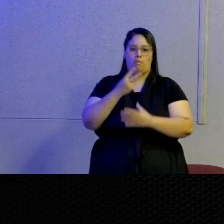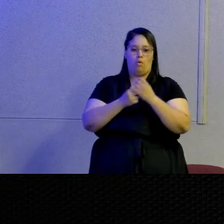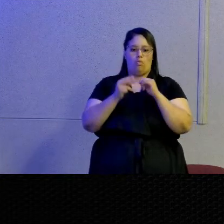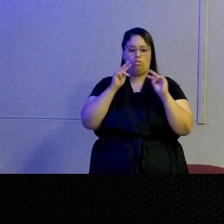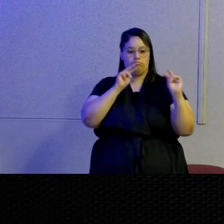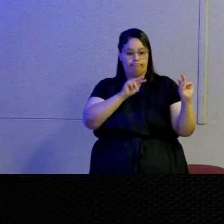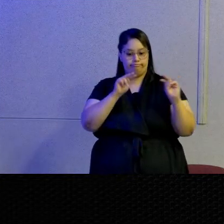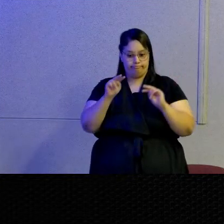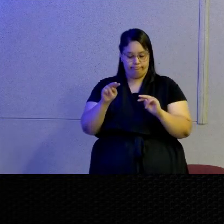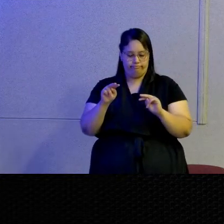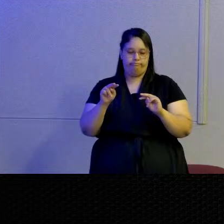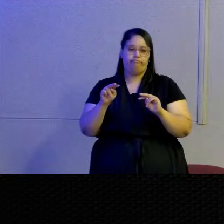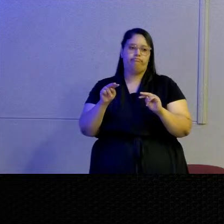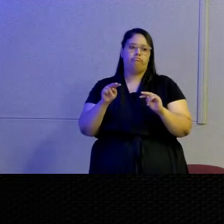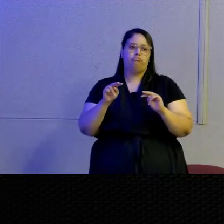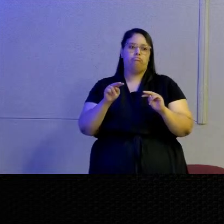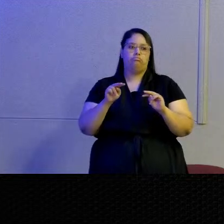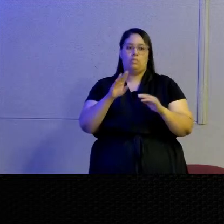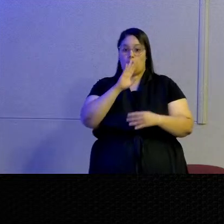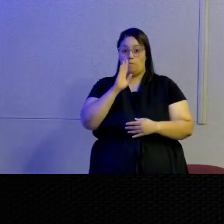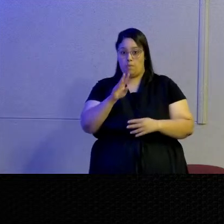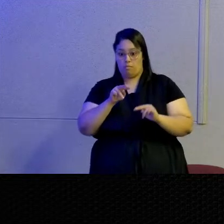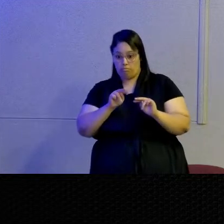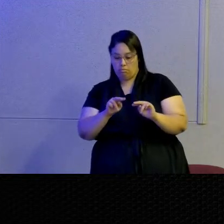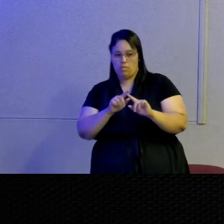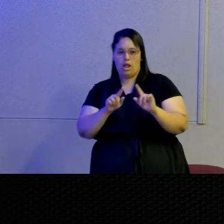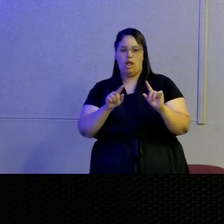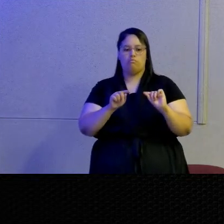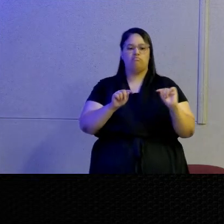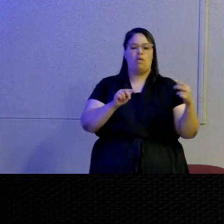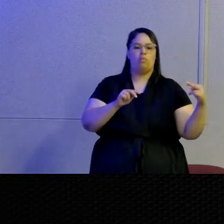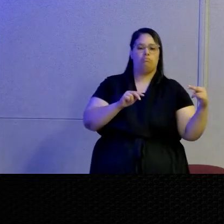directly and indirectly for such new particles.